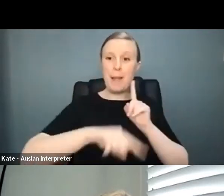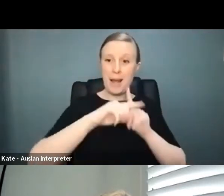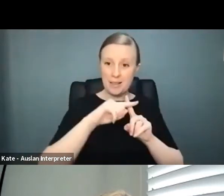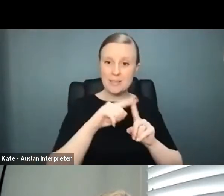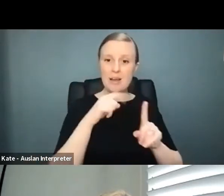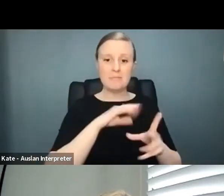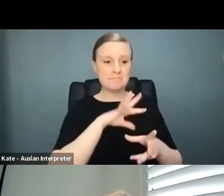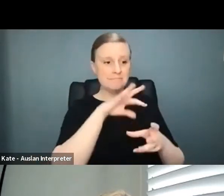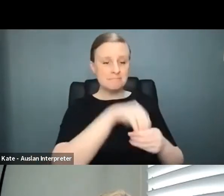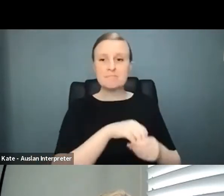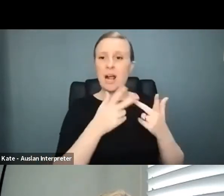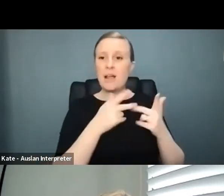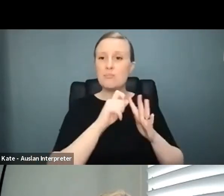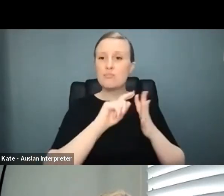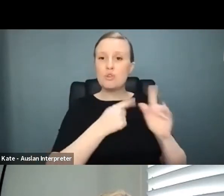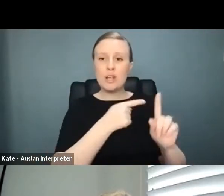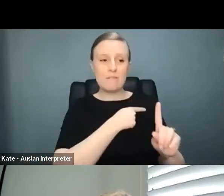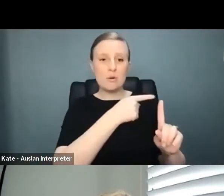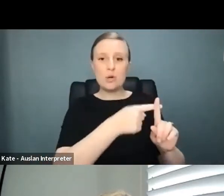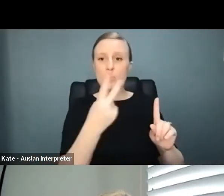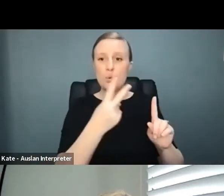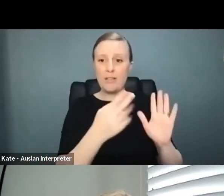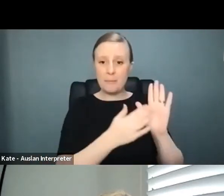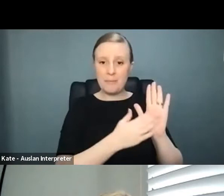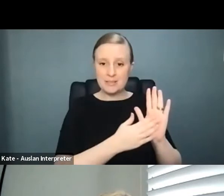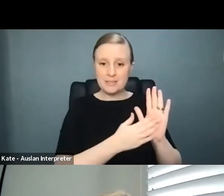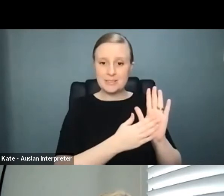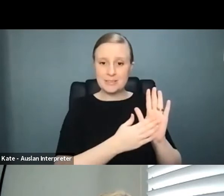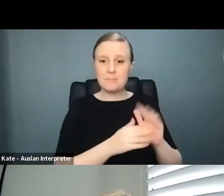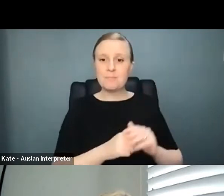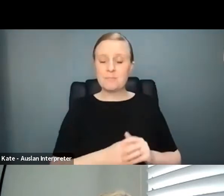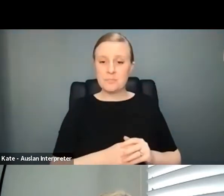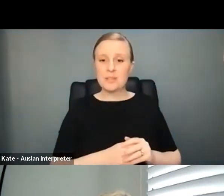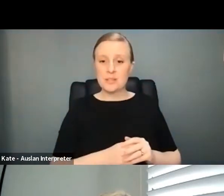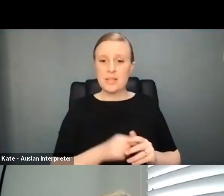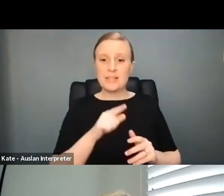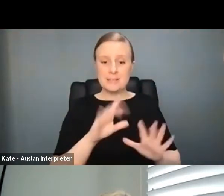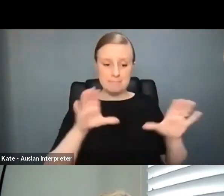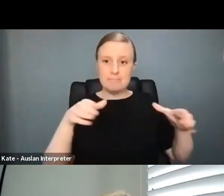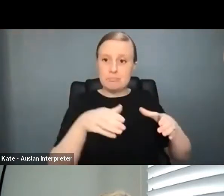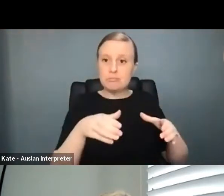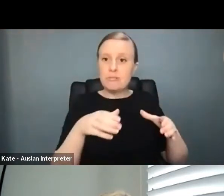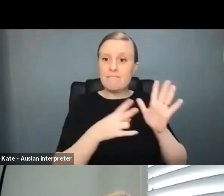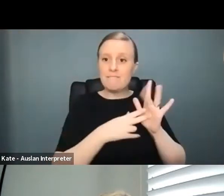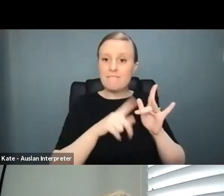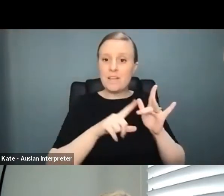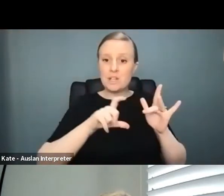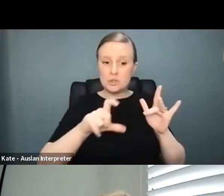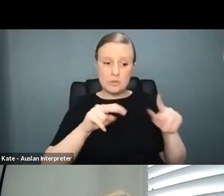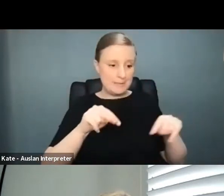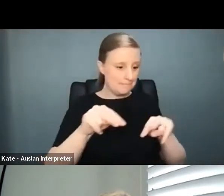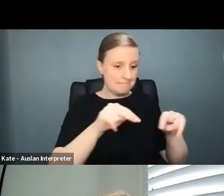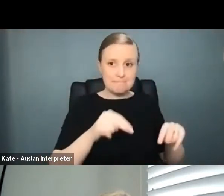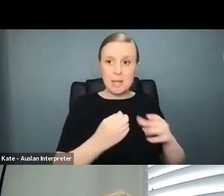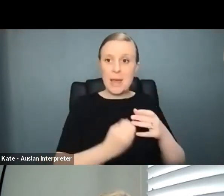12 months. Now, this is a state version of the wider or emerging network that many of you may have heard about, the Emerging Drugs Network